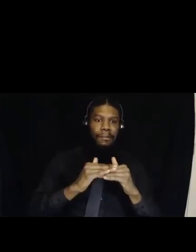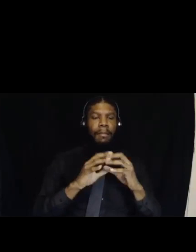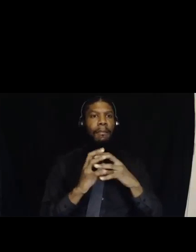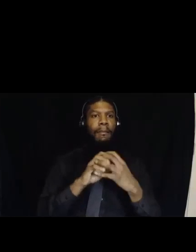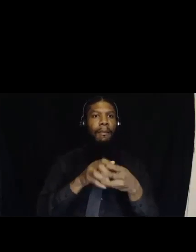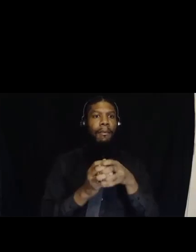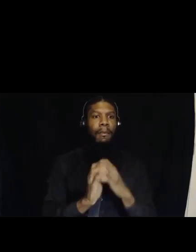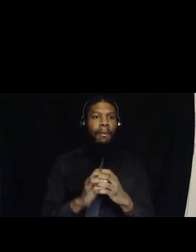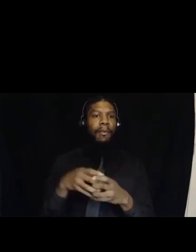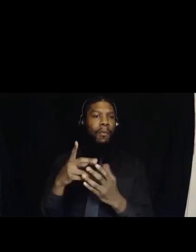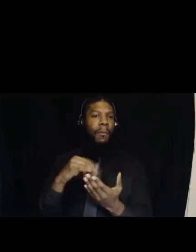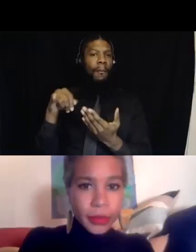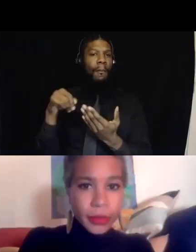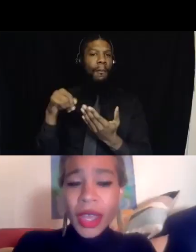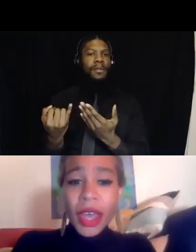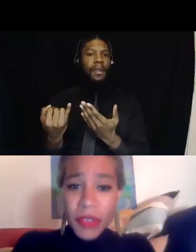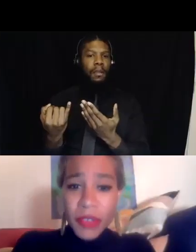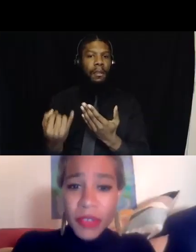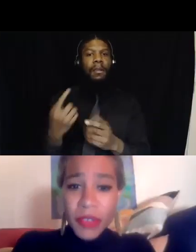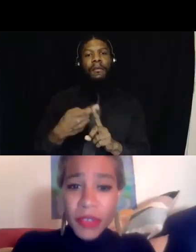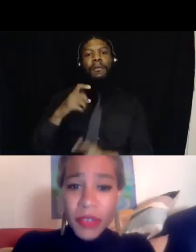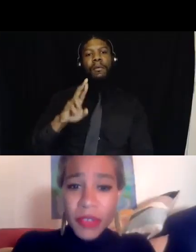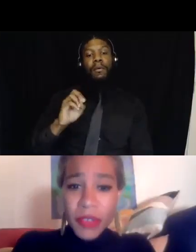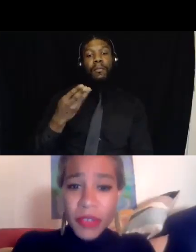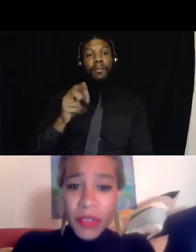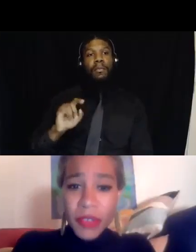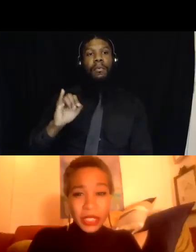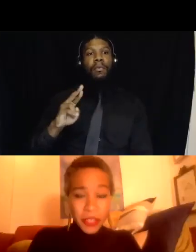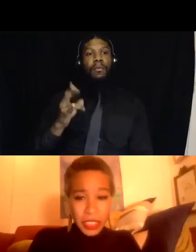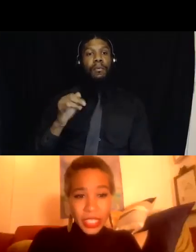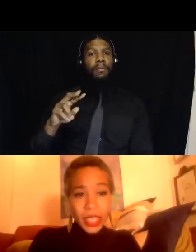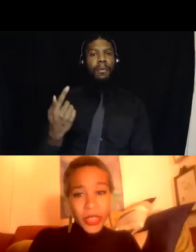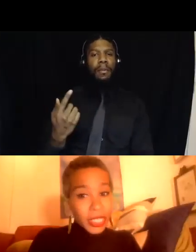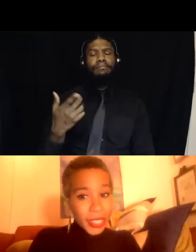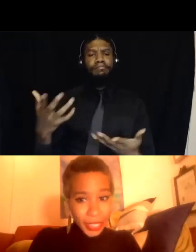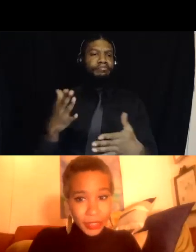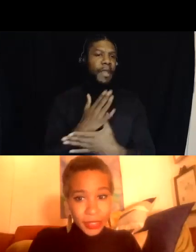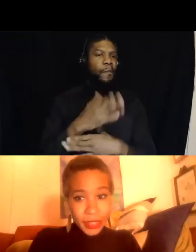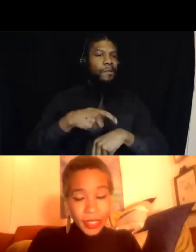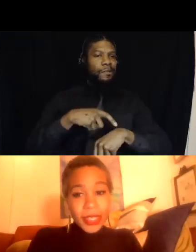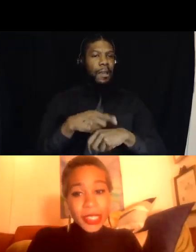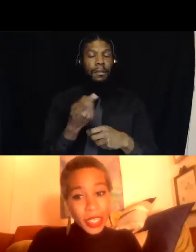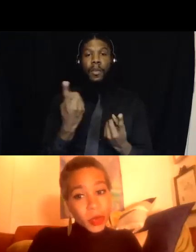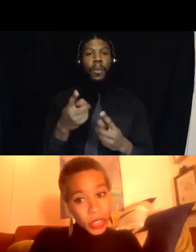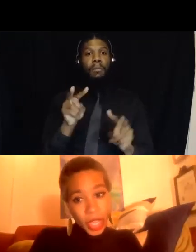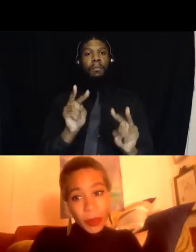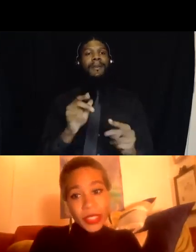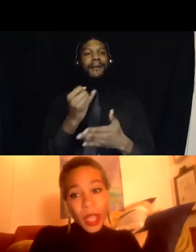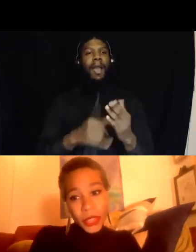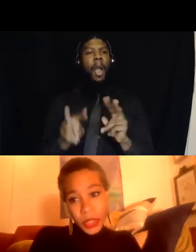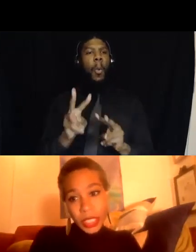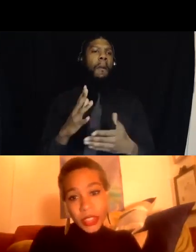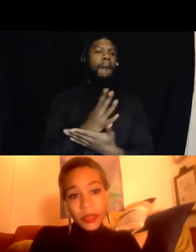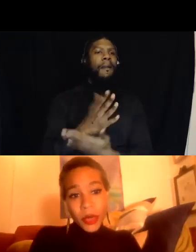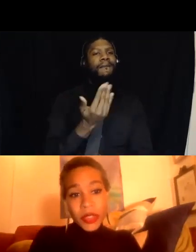Kahlil Robert Irving. On average, a visitor looks at a work of art for between 15 and 30 seconds. Today's workshop